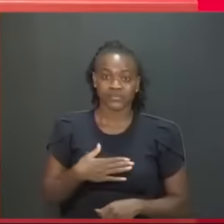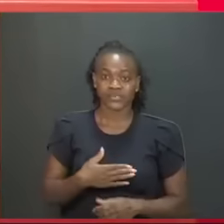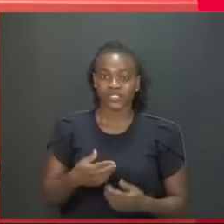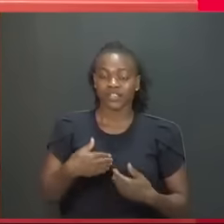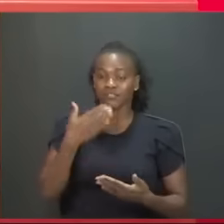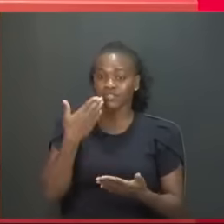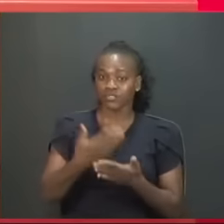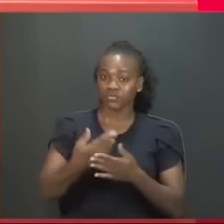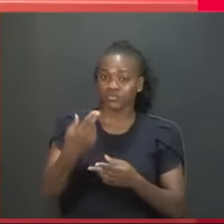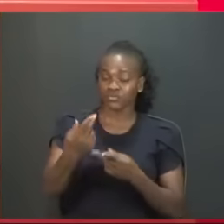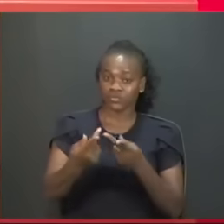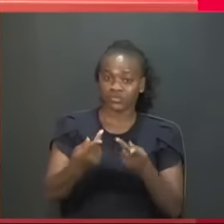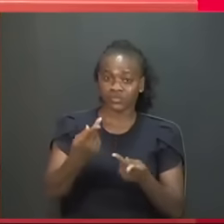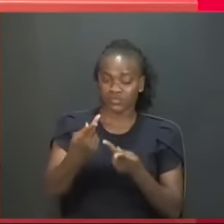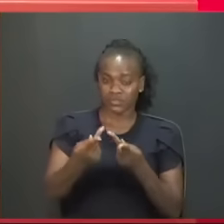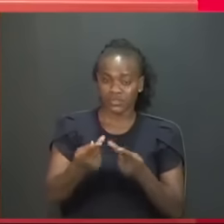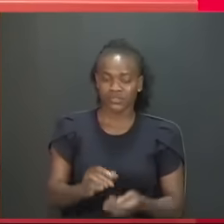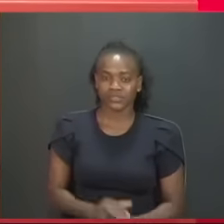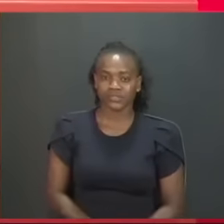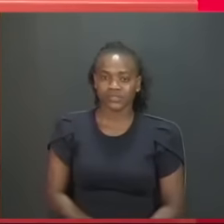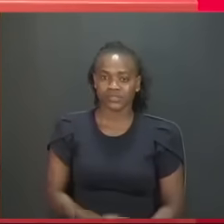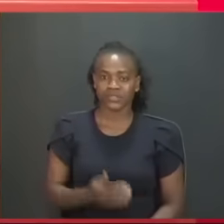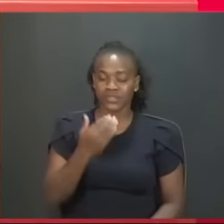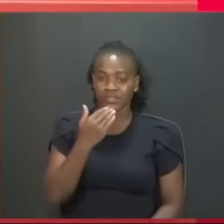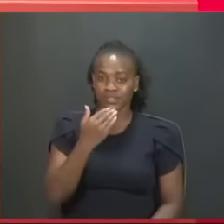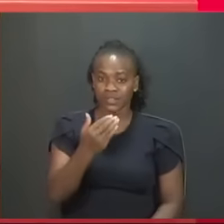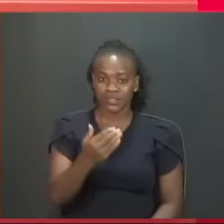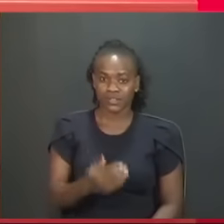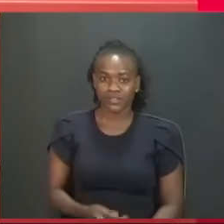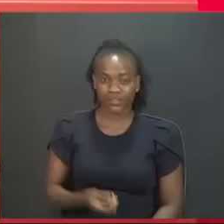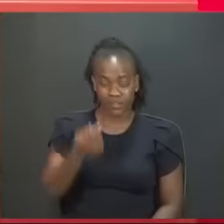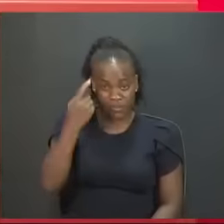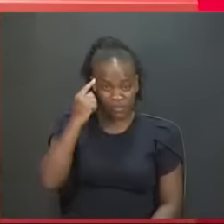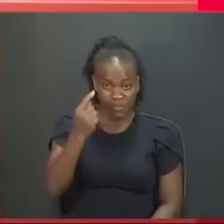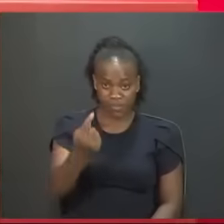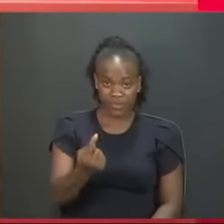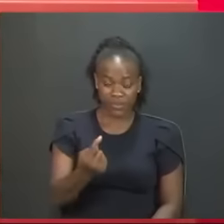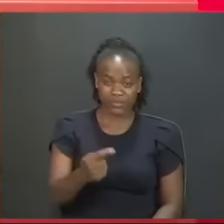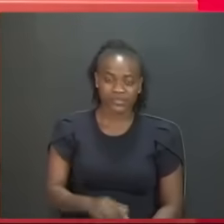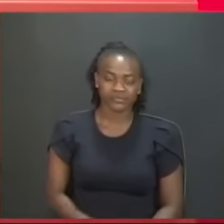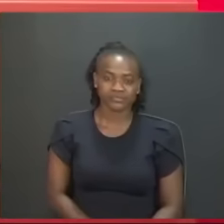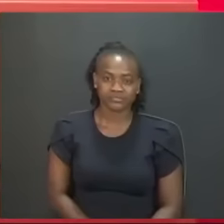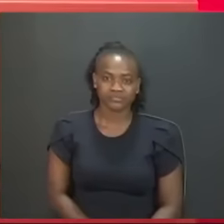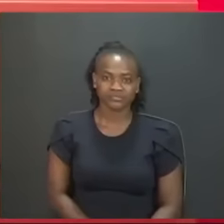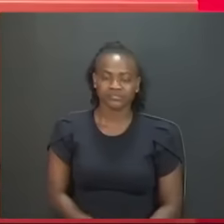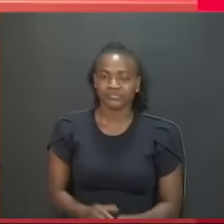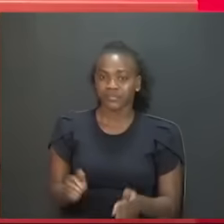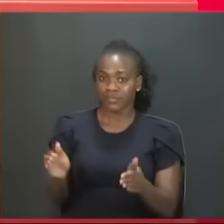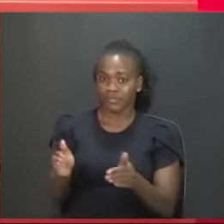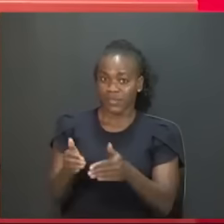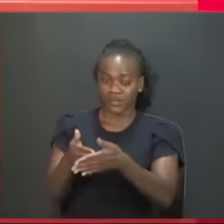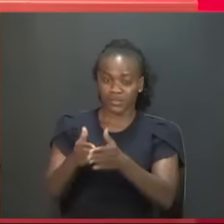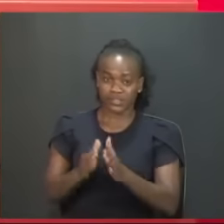fruitful visit to Parliament. Thank you very much for coming. Yes, Minority Leader.